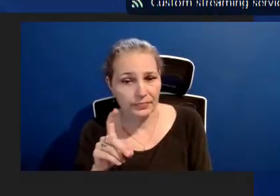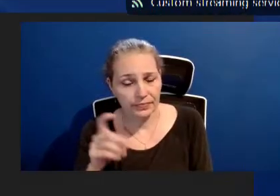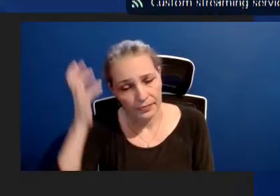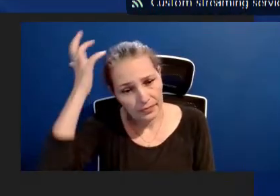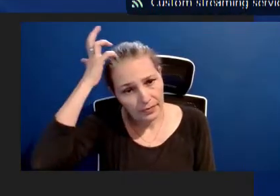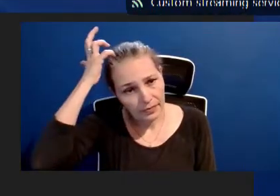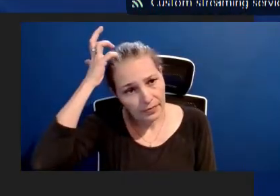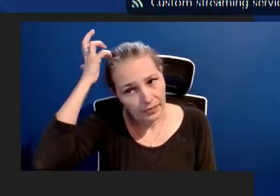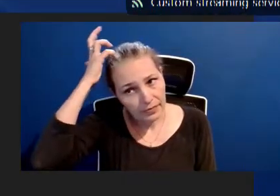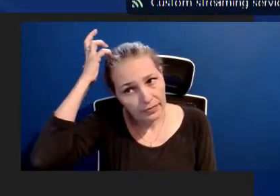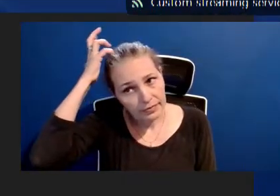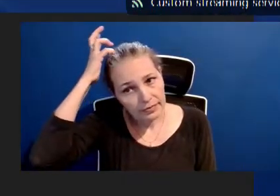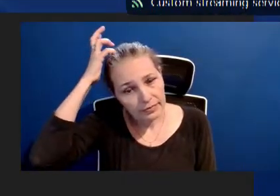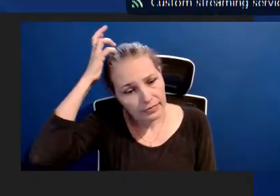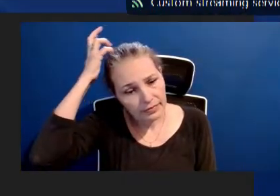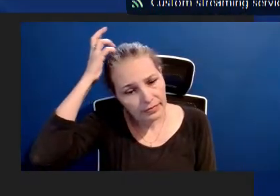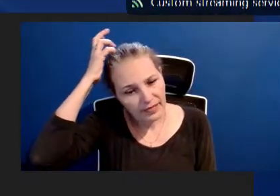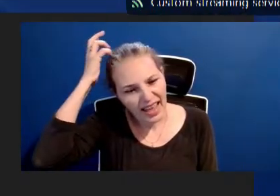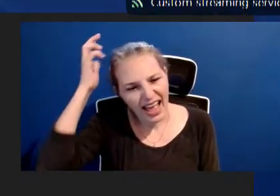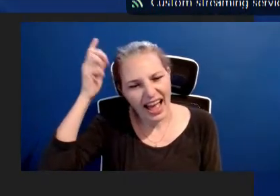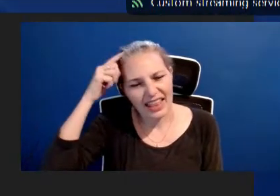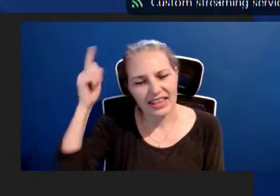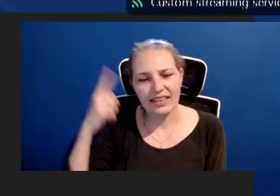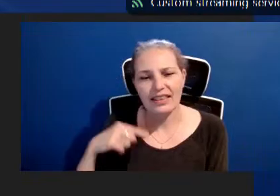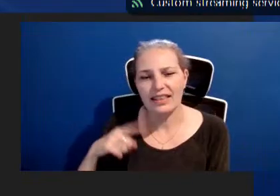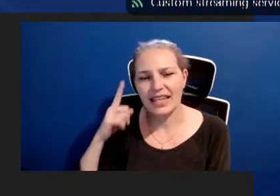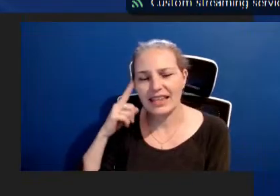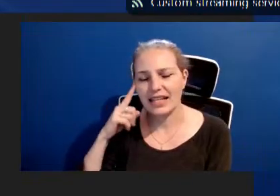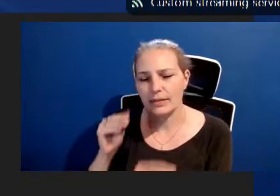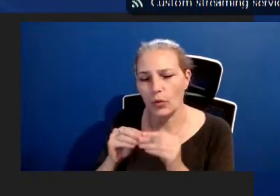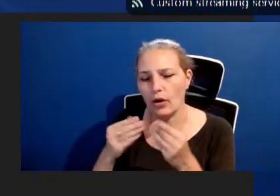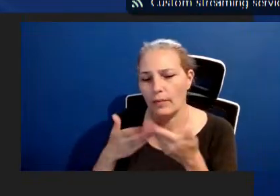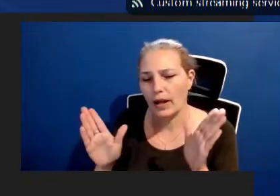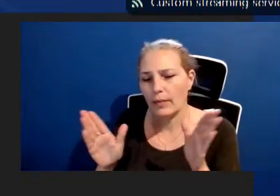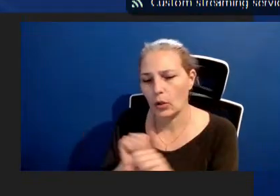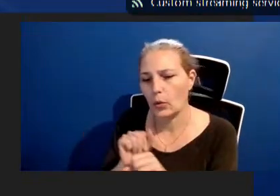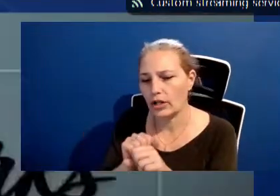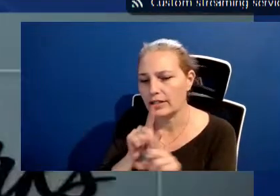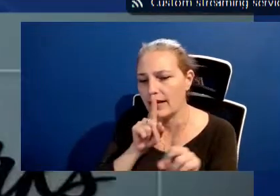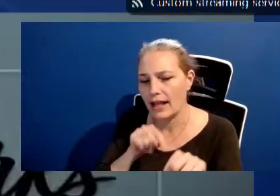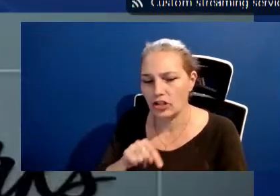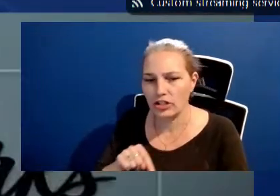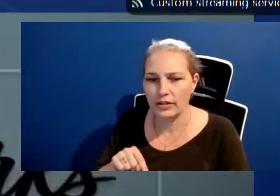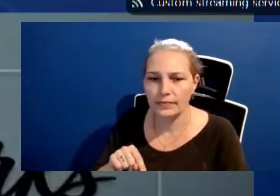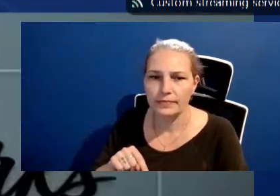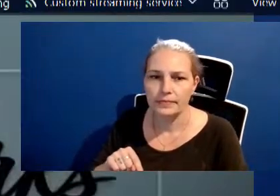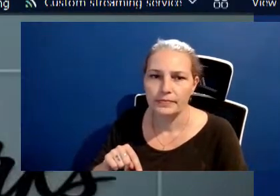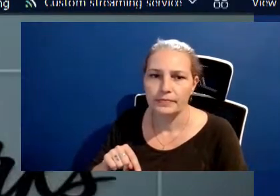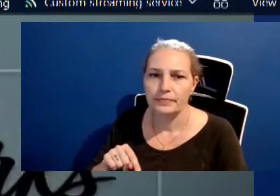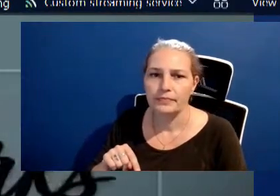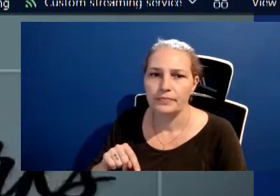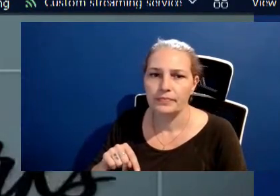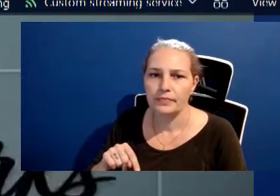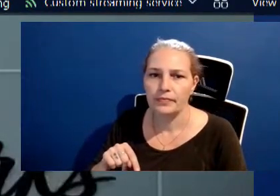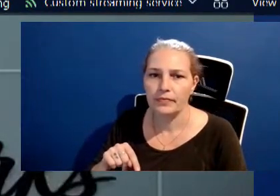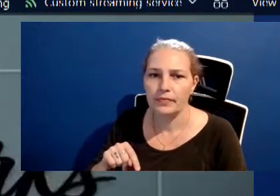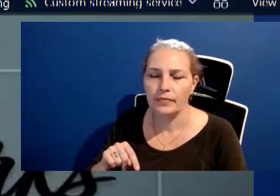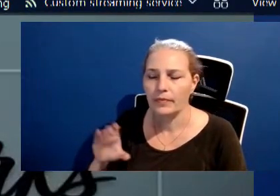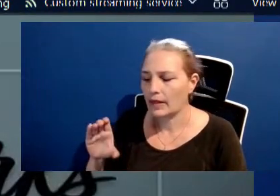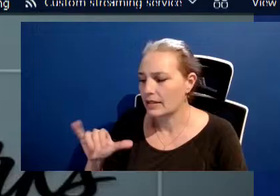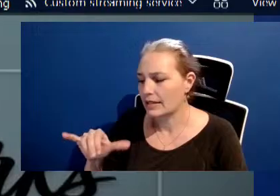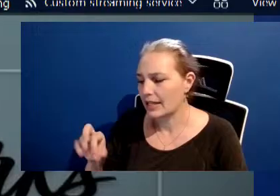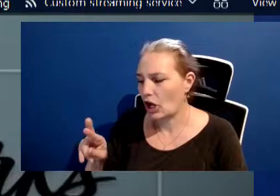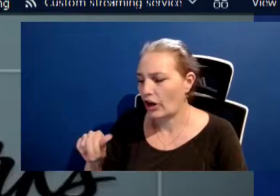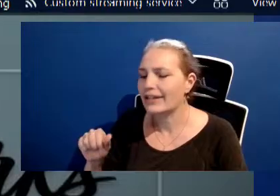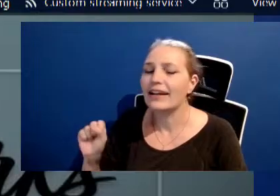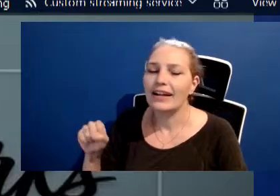Kira, that's probably a Public Works answer as opposed to a water company answer. Gotcha. Yeah, I think fire department are working so that we won't